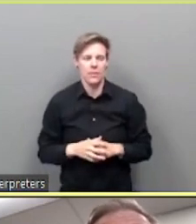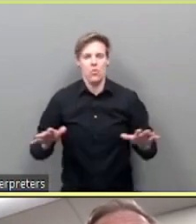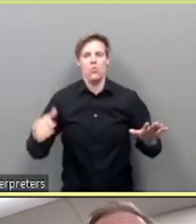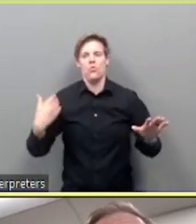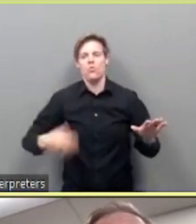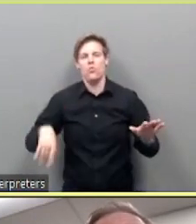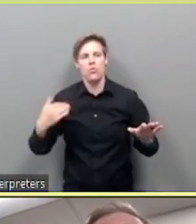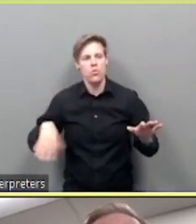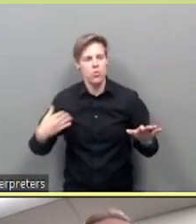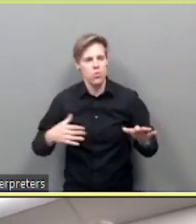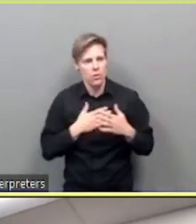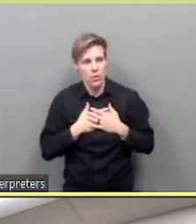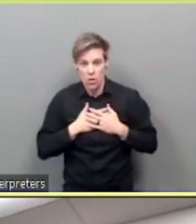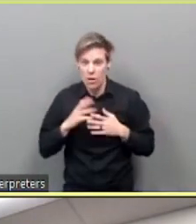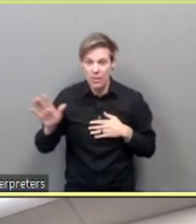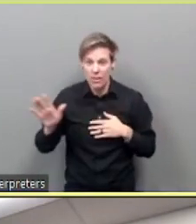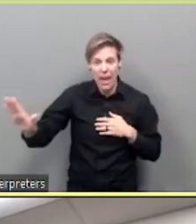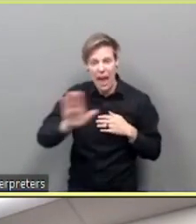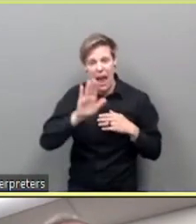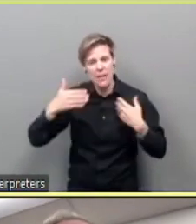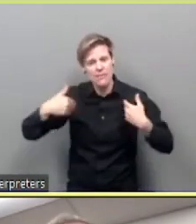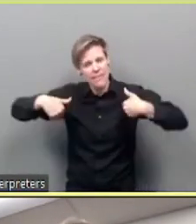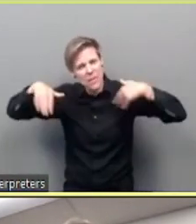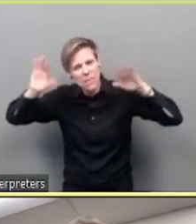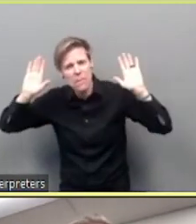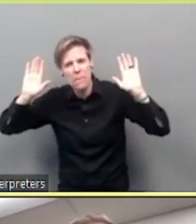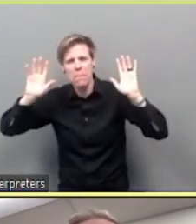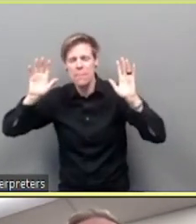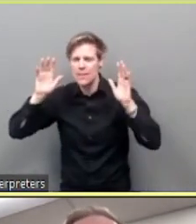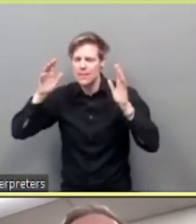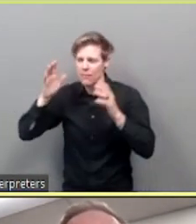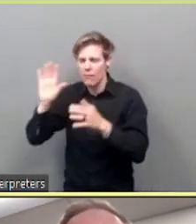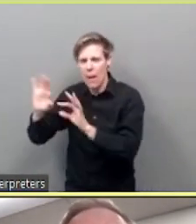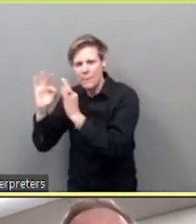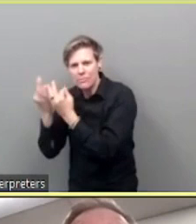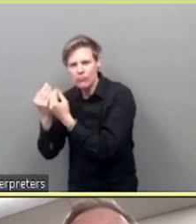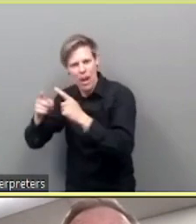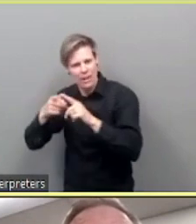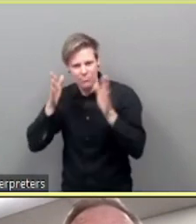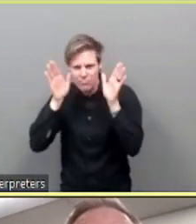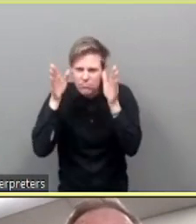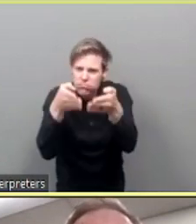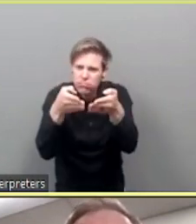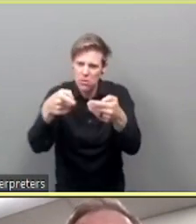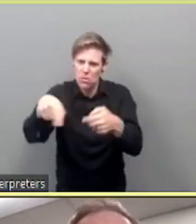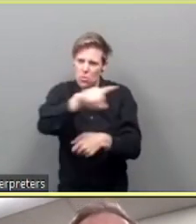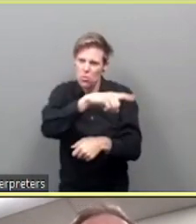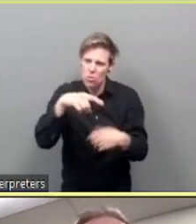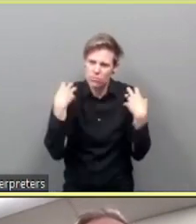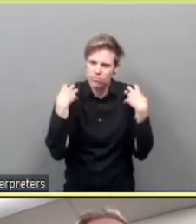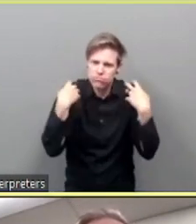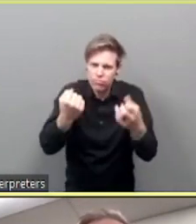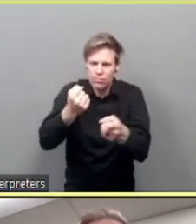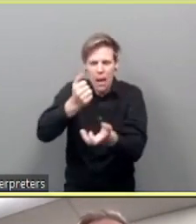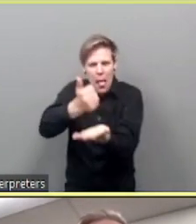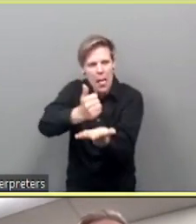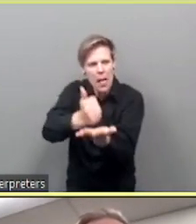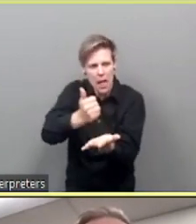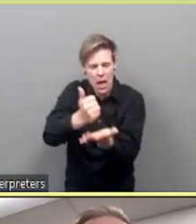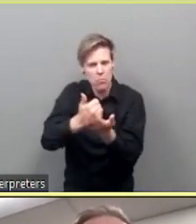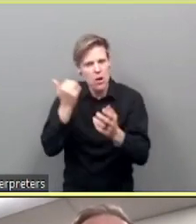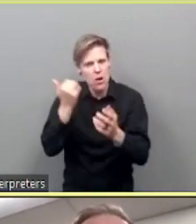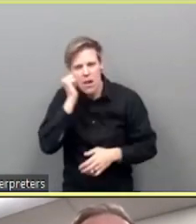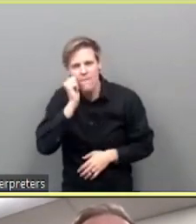sacrifice and the amount of risk that these folks take every day to keep